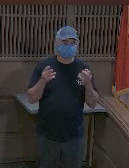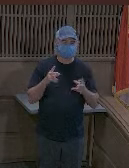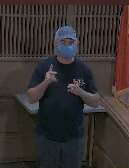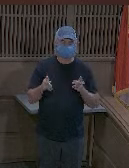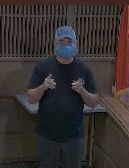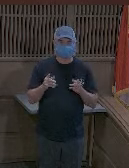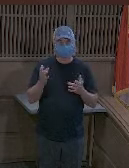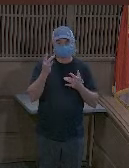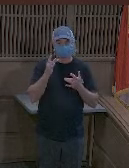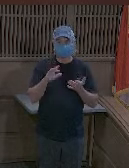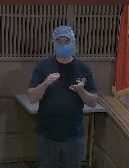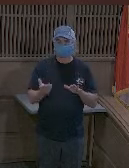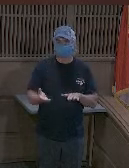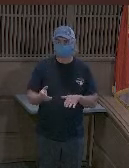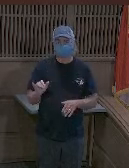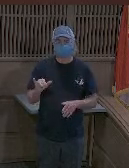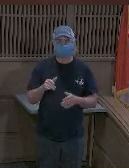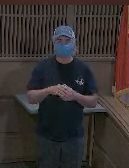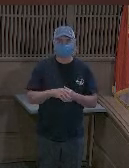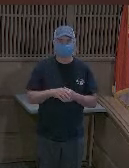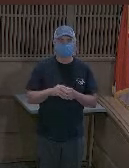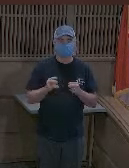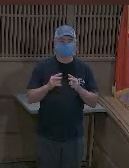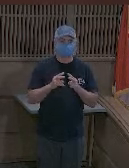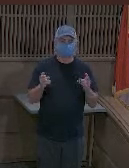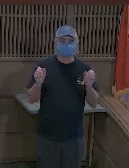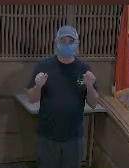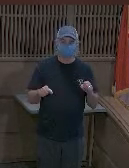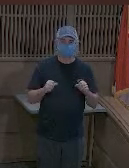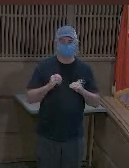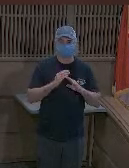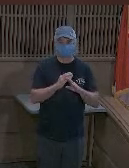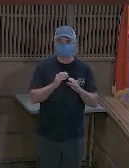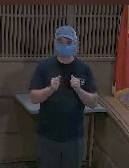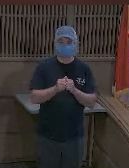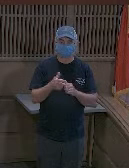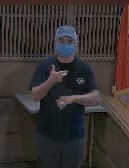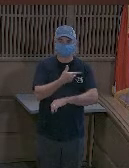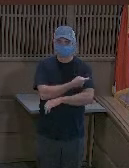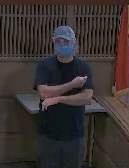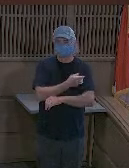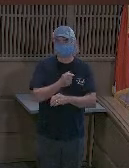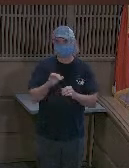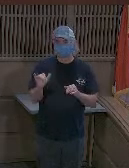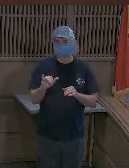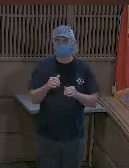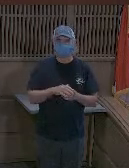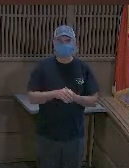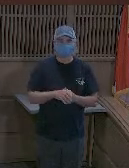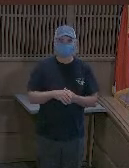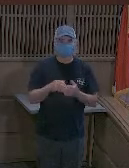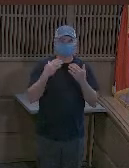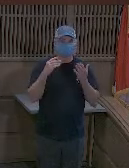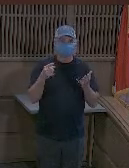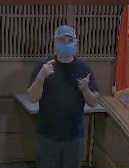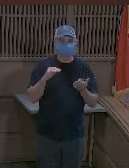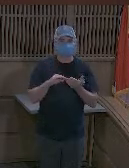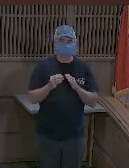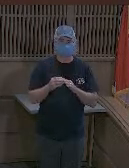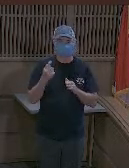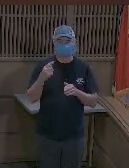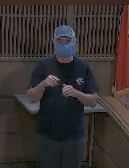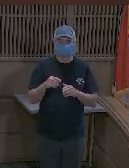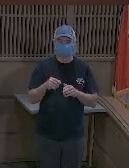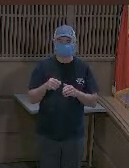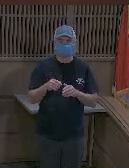and unfortunate and completely preventable deaths. And I just want to thank the community for stepping up and getting